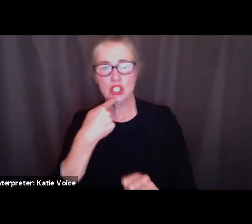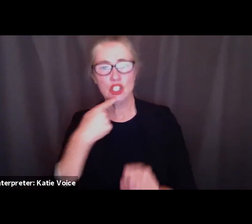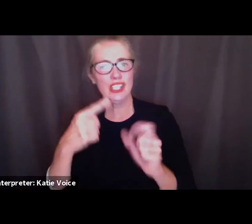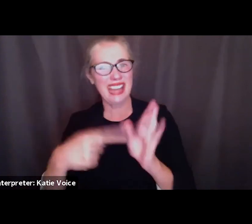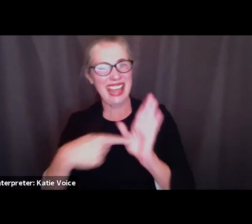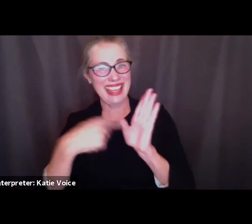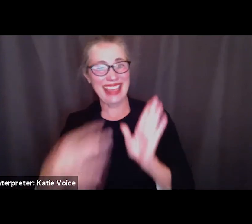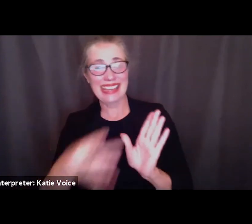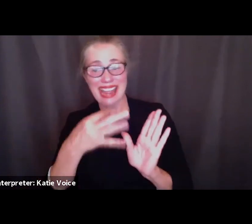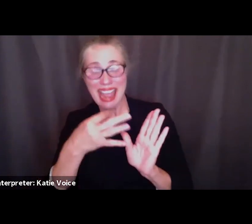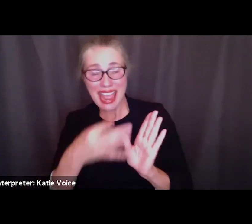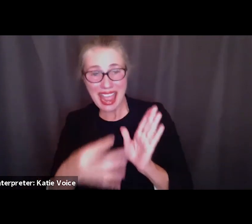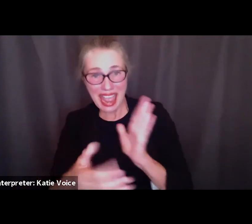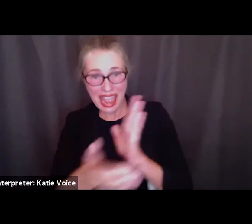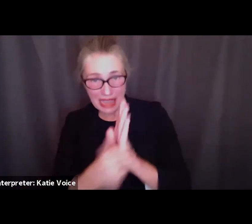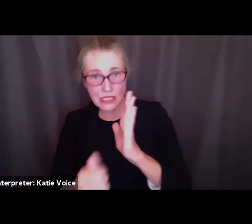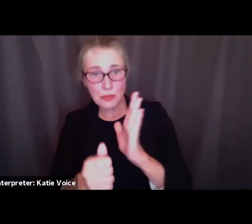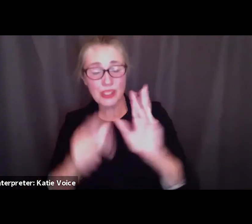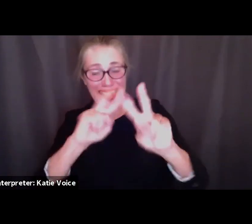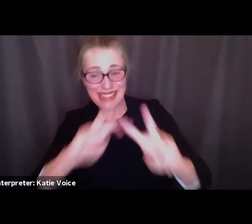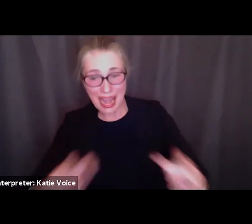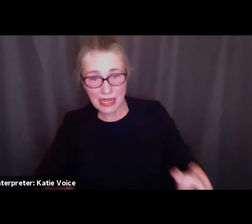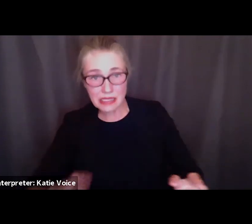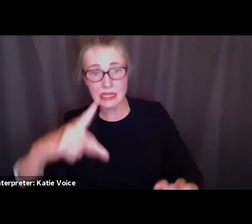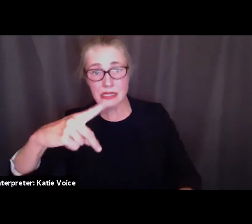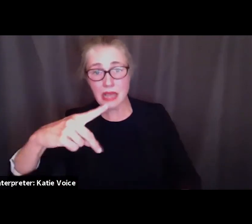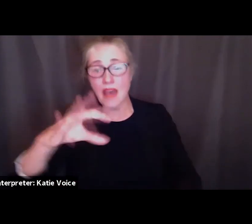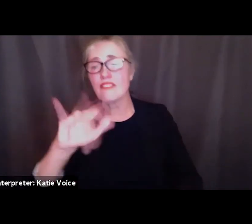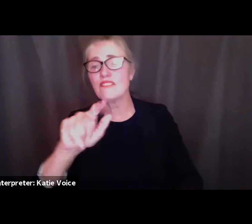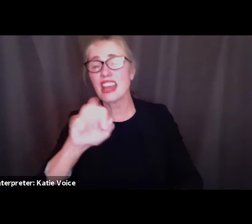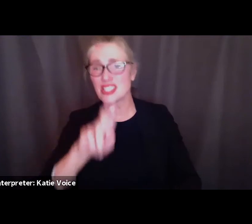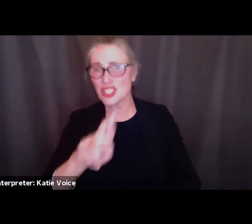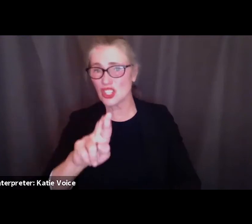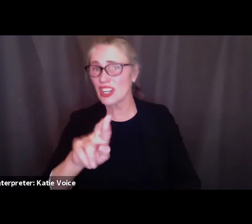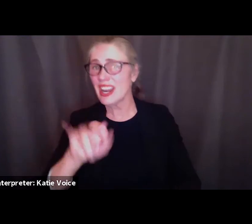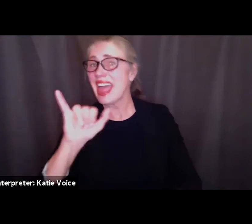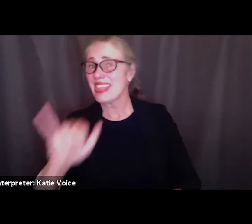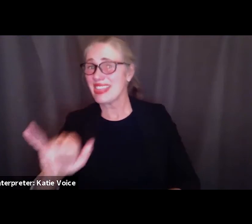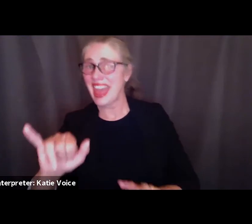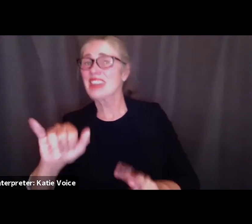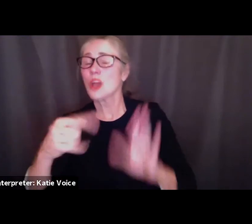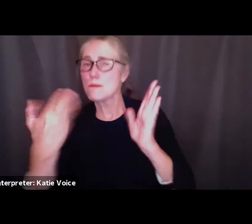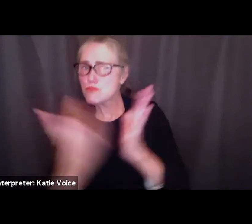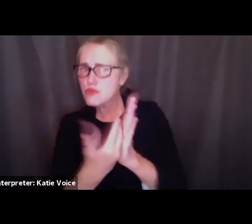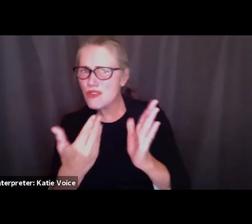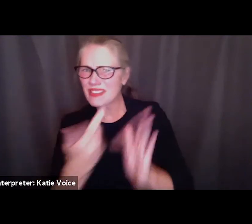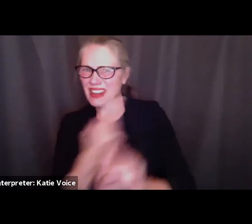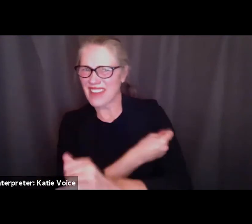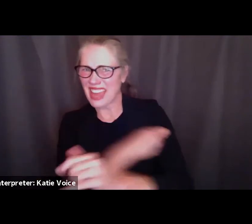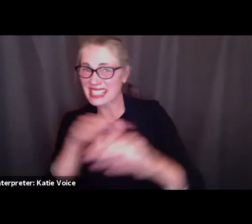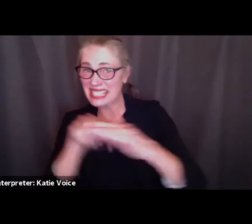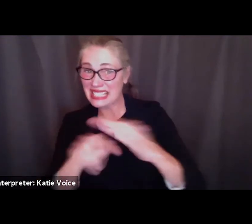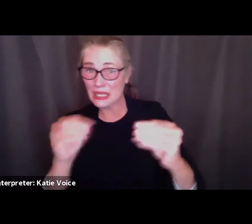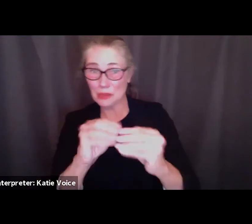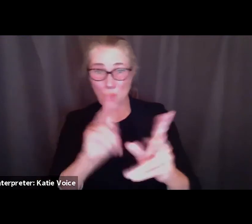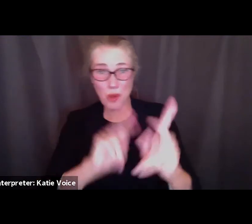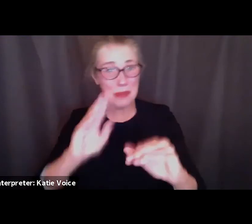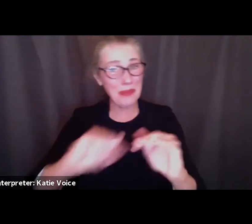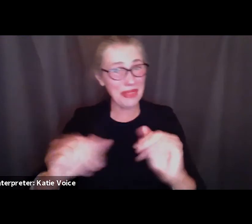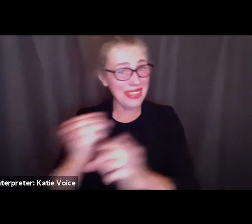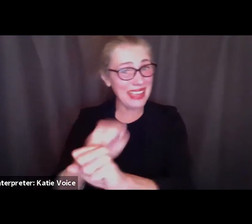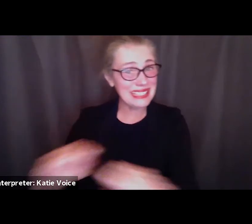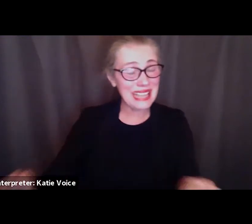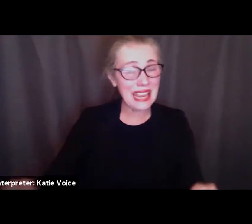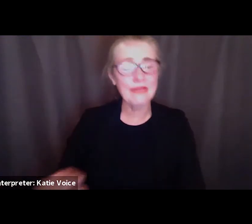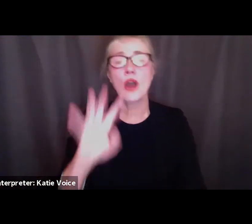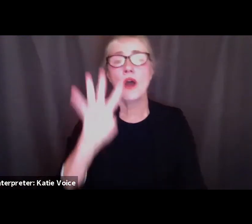VAERS data prove that the shots kill more people than they allegedly save. Quote, about 411 deaths per